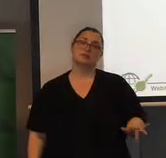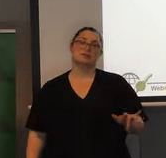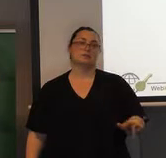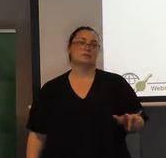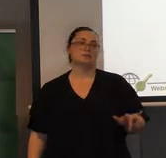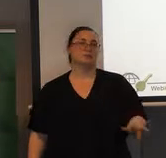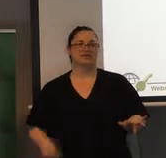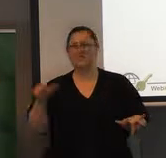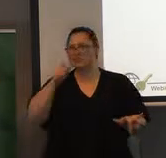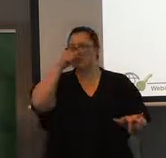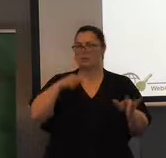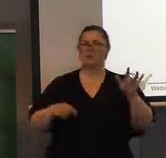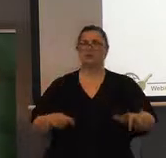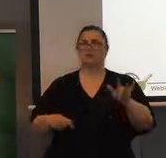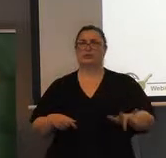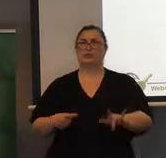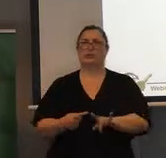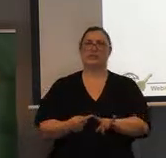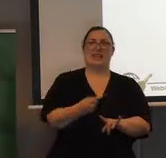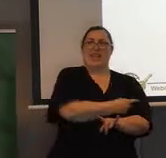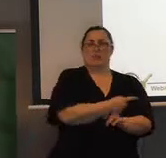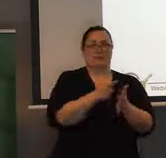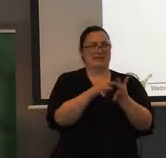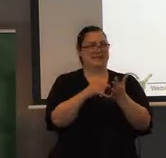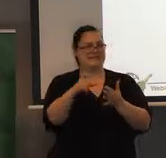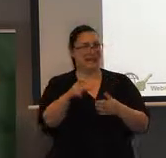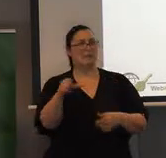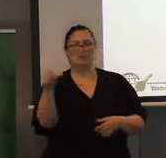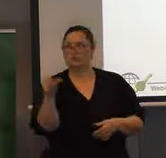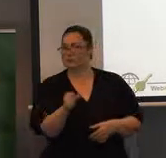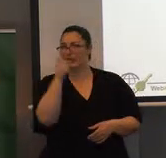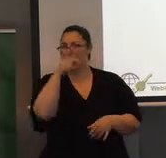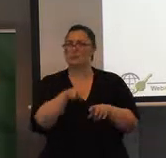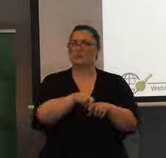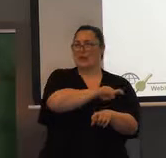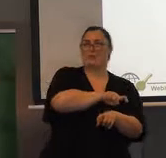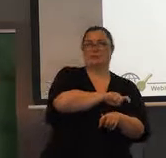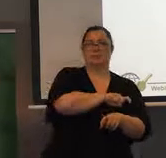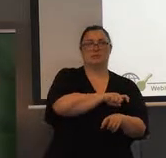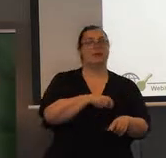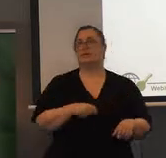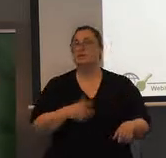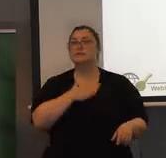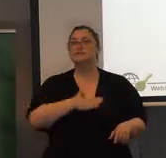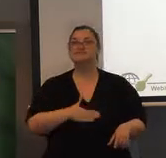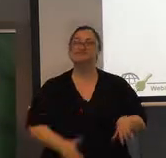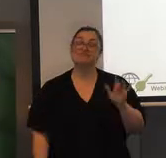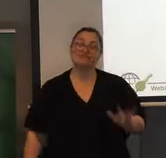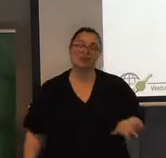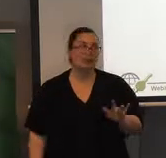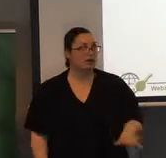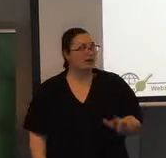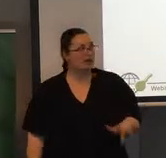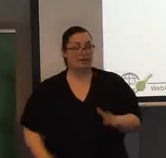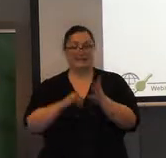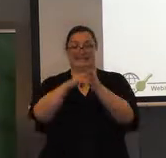should at least be able to get out of it, shouldn't you? Escape key being actioned for that would have done the trick. But it made me go all the way through.